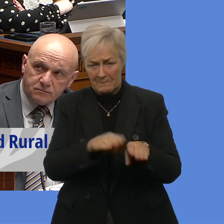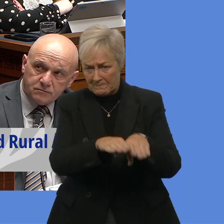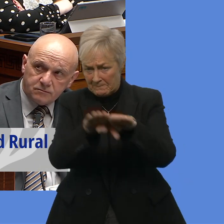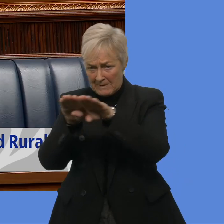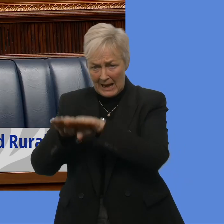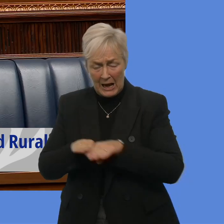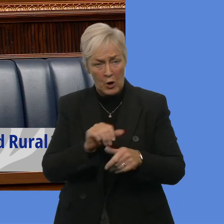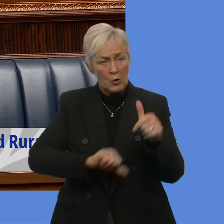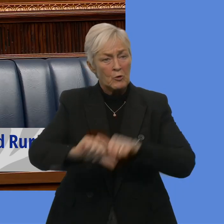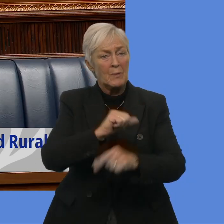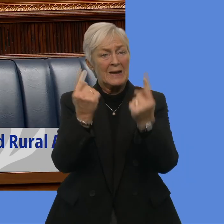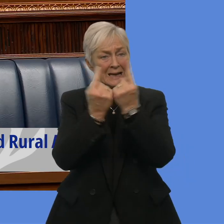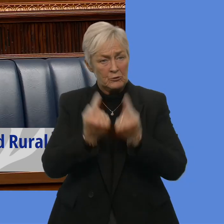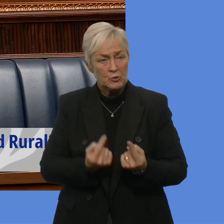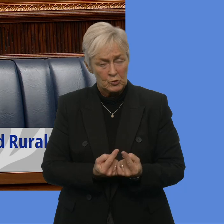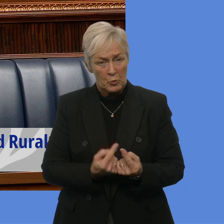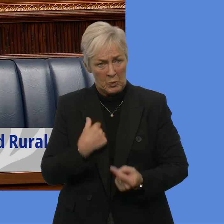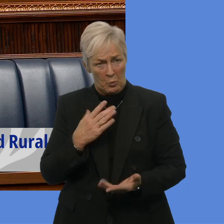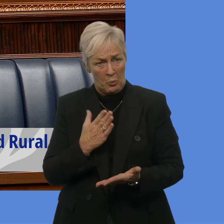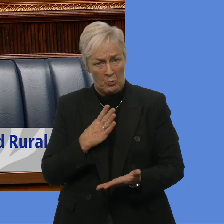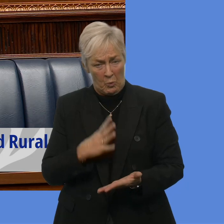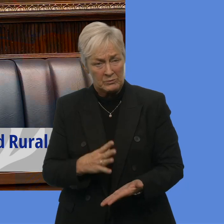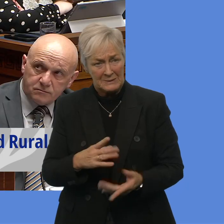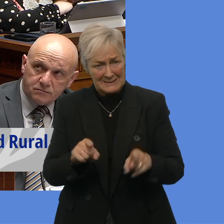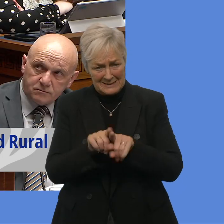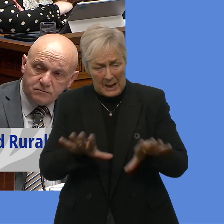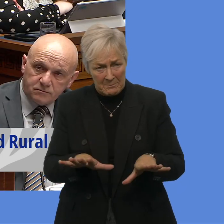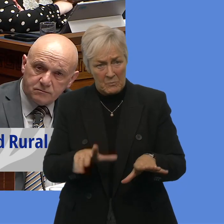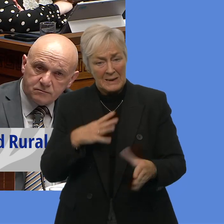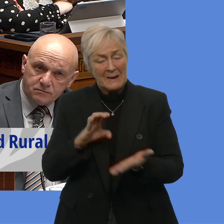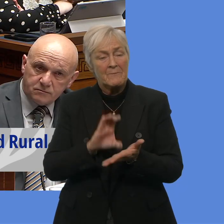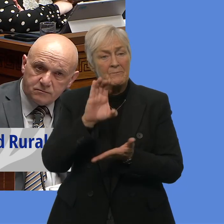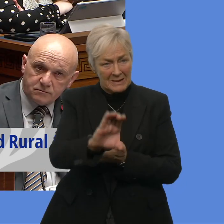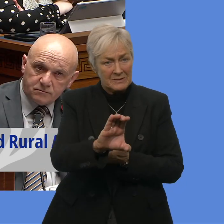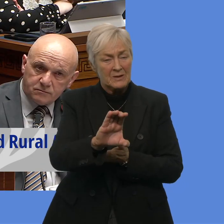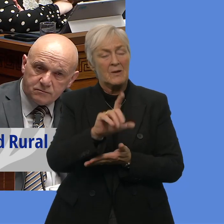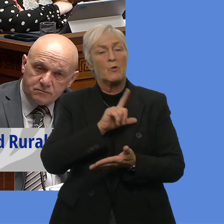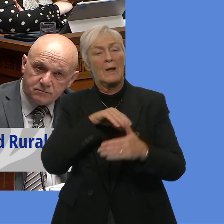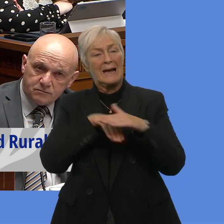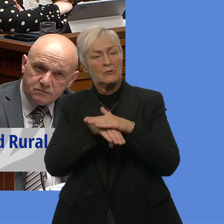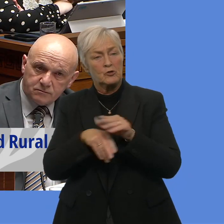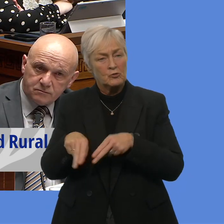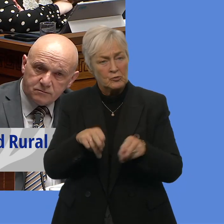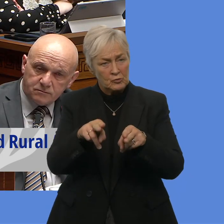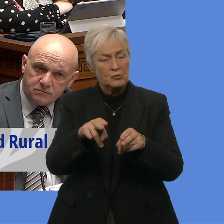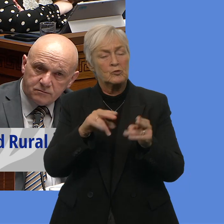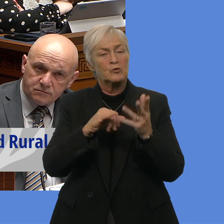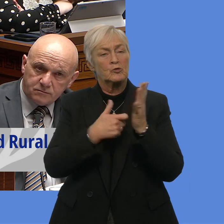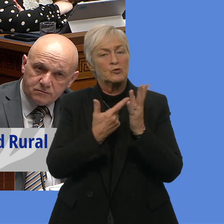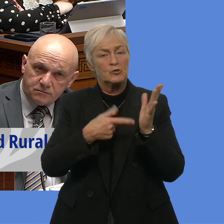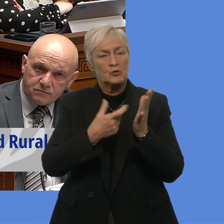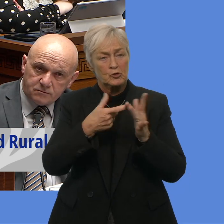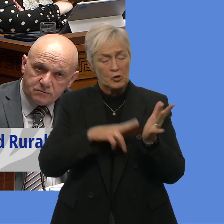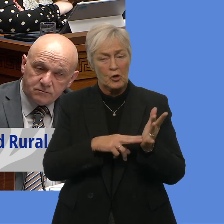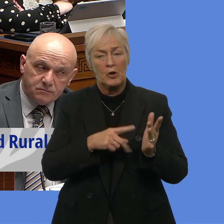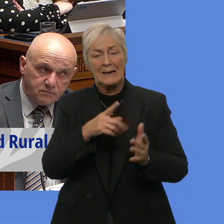around these issues, and that's something you're not going to find me wanting on. We do need to invest in wastewater infrastructure, and that's why I continue to support John O'Dowd in his bids for